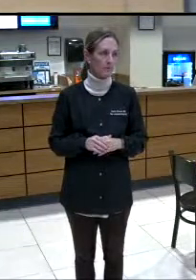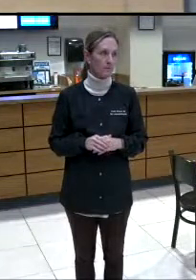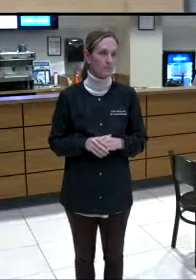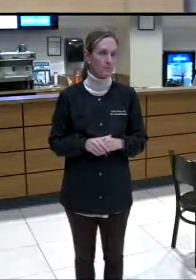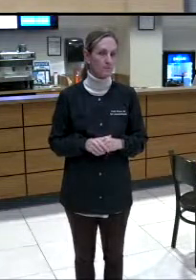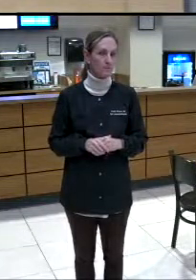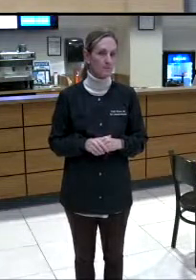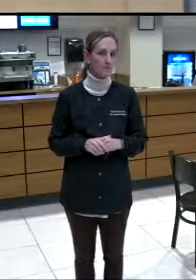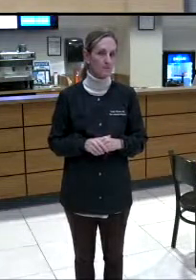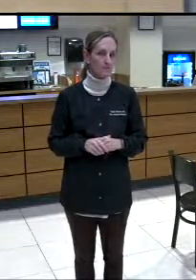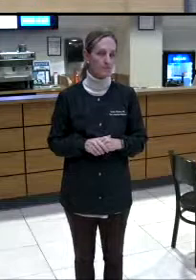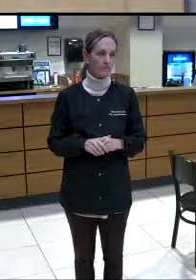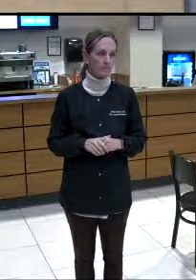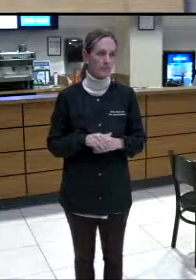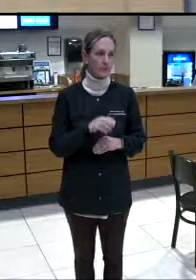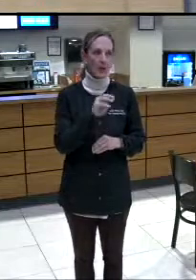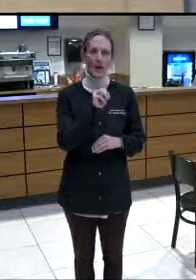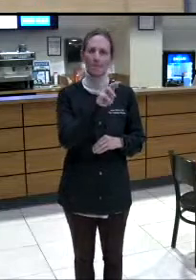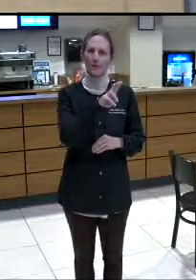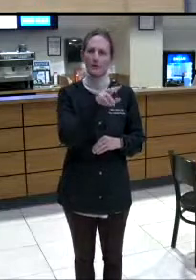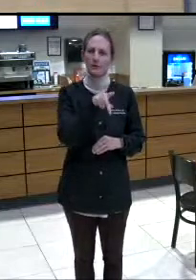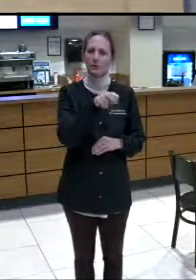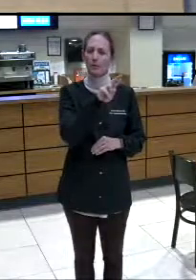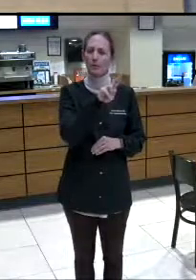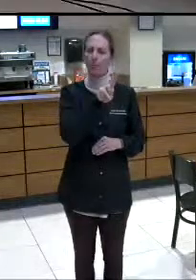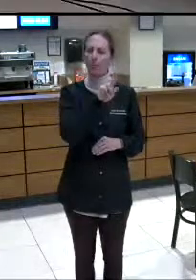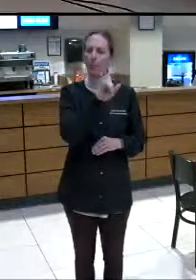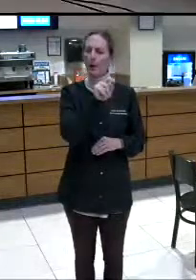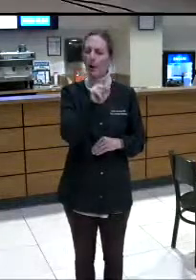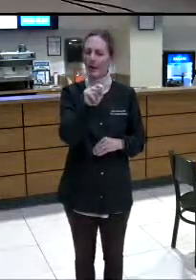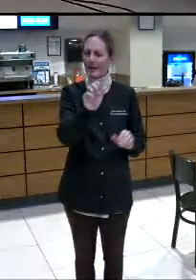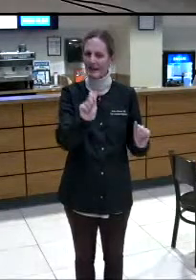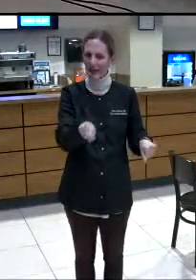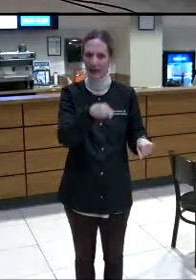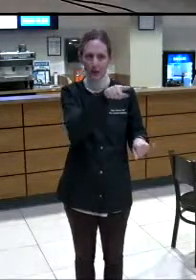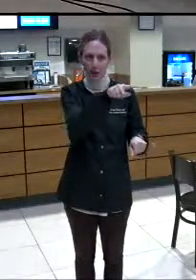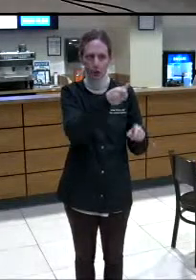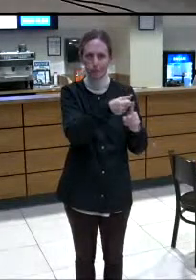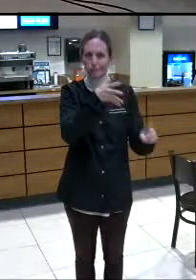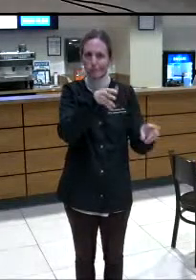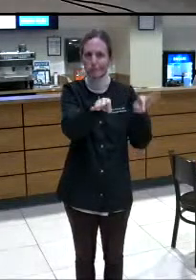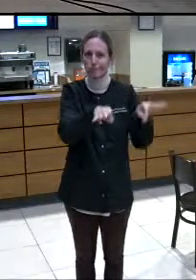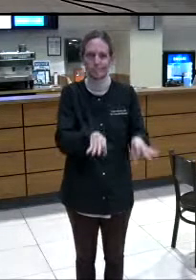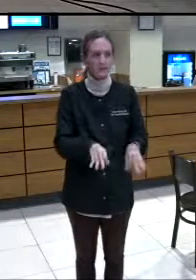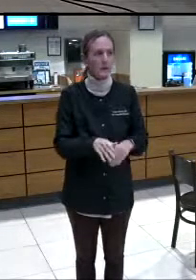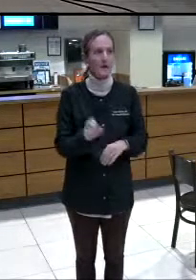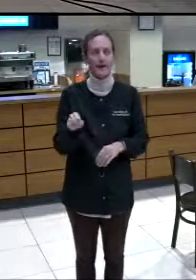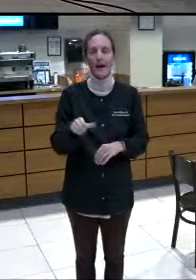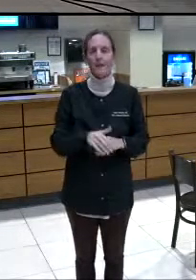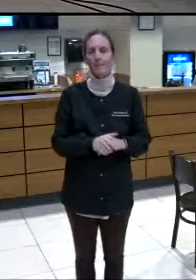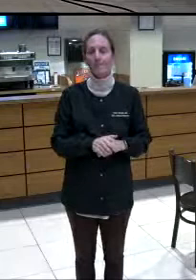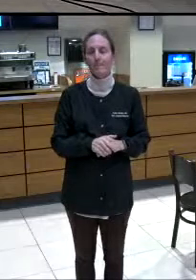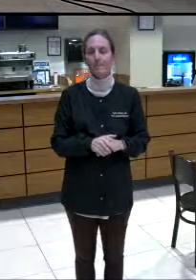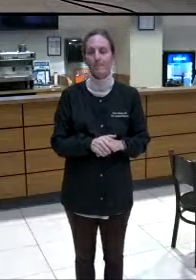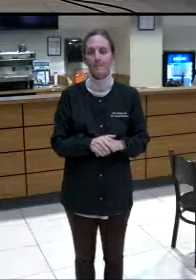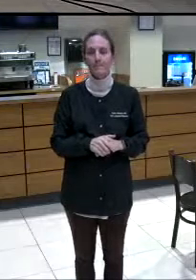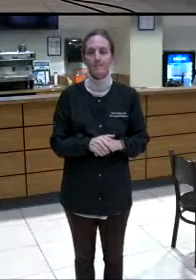Well, Mr. Pruitt, can you just provide just Gonna a, say we asked him to be here tonight in case Yeah. you all needed clarity.